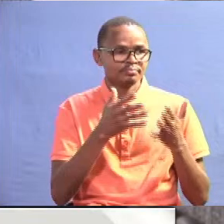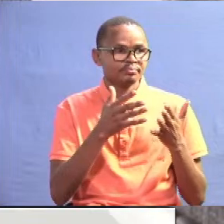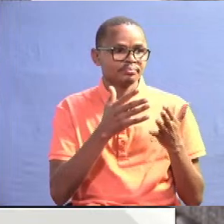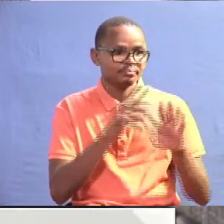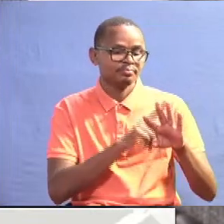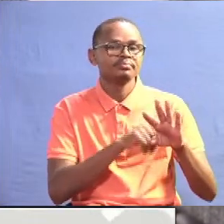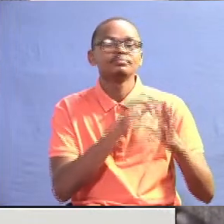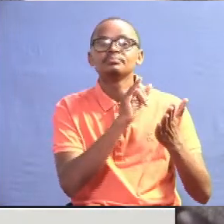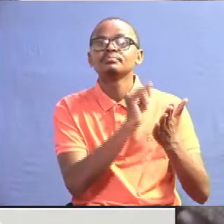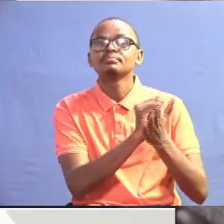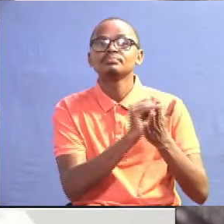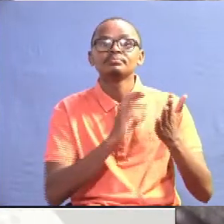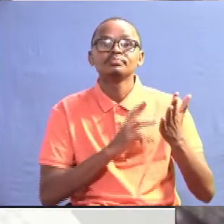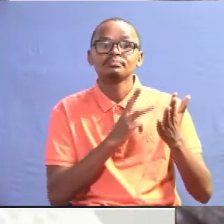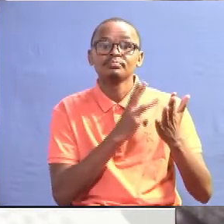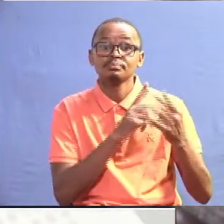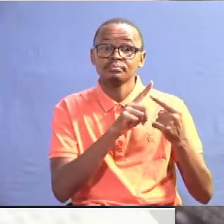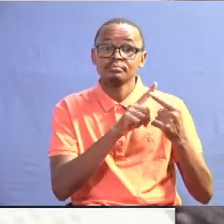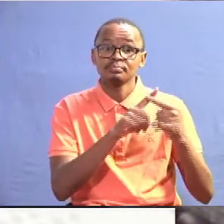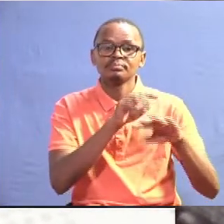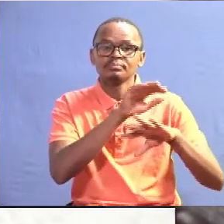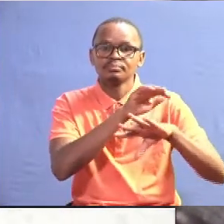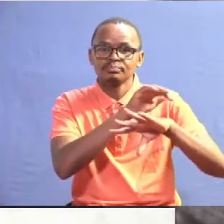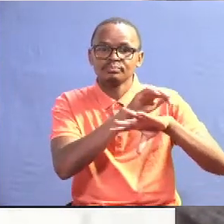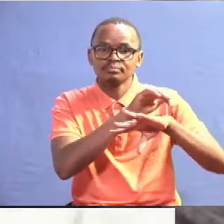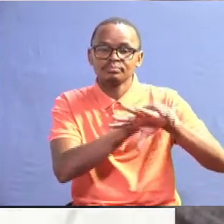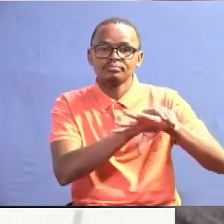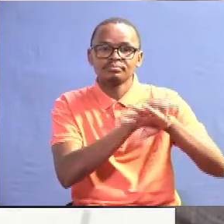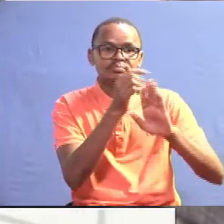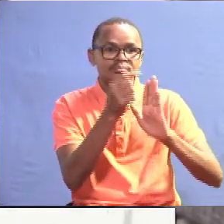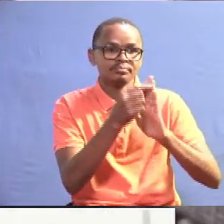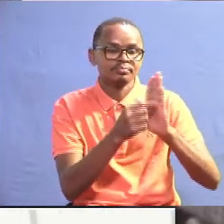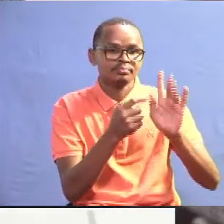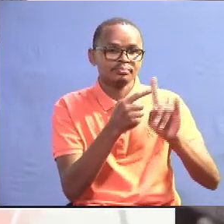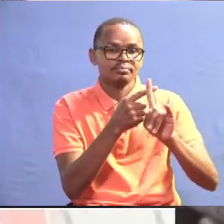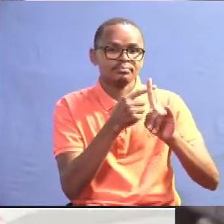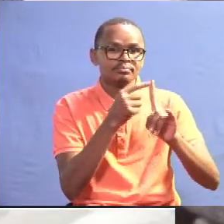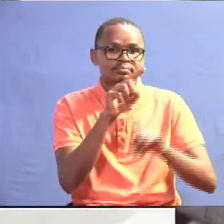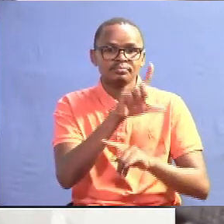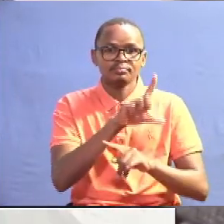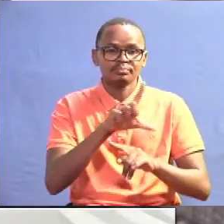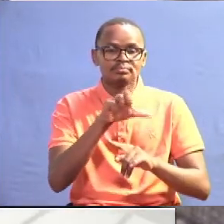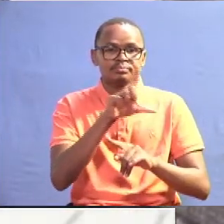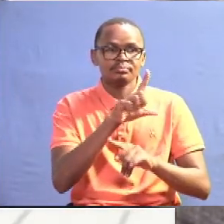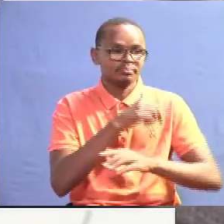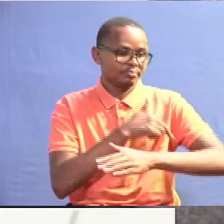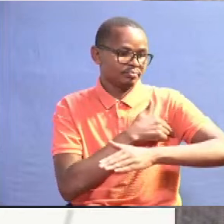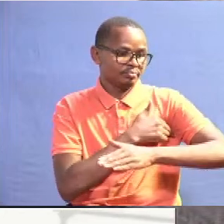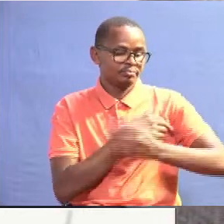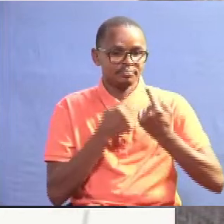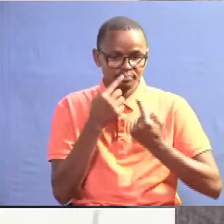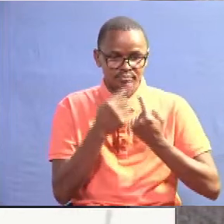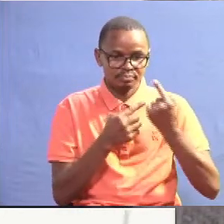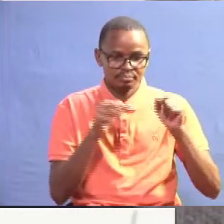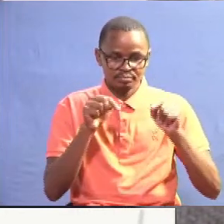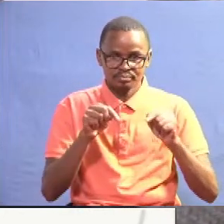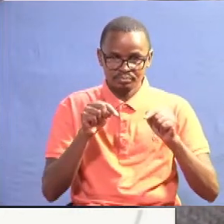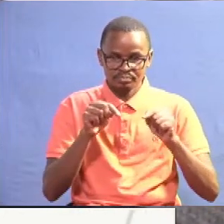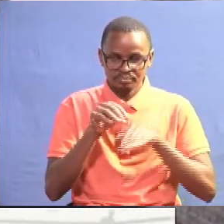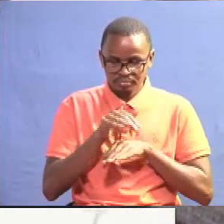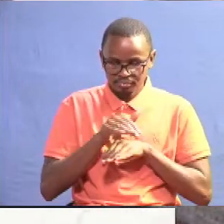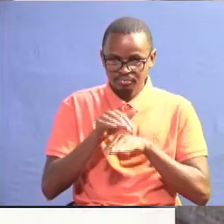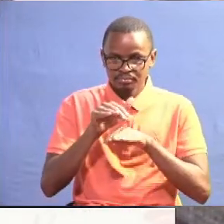day. We have been able to get a statement from the local chief who we spoke with today. So we are going to follow